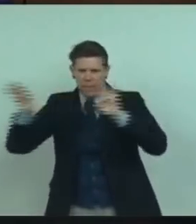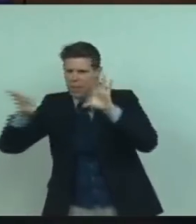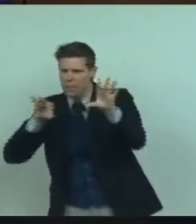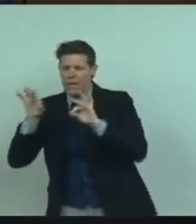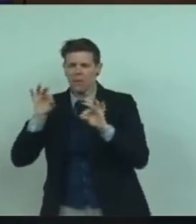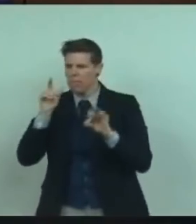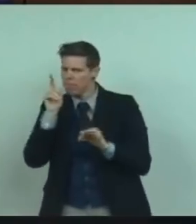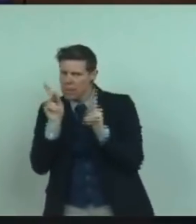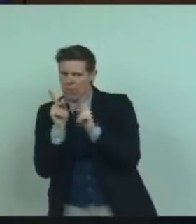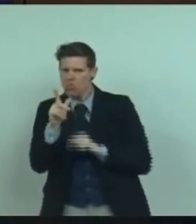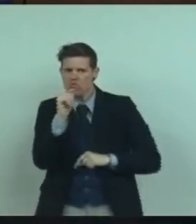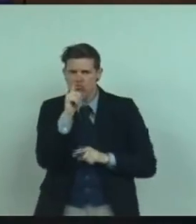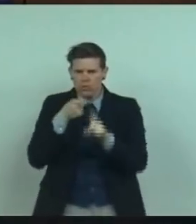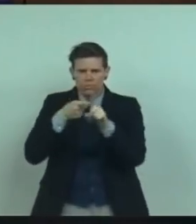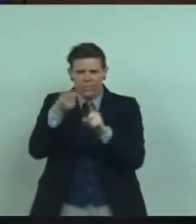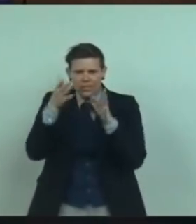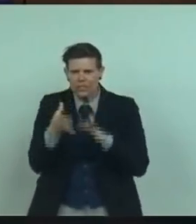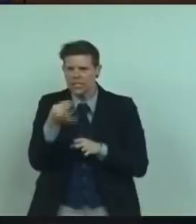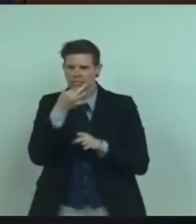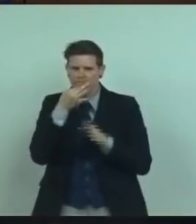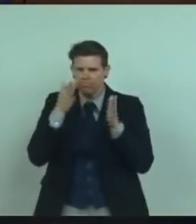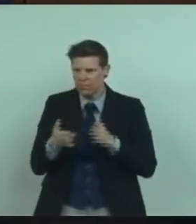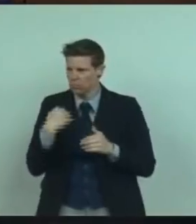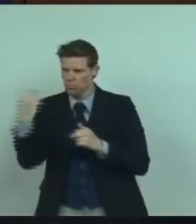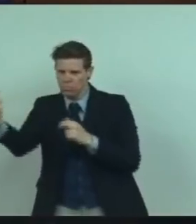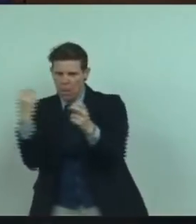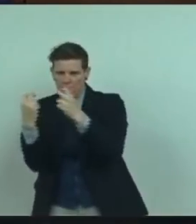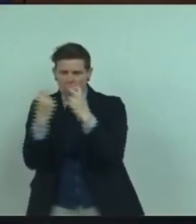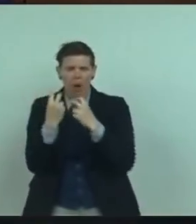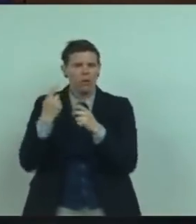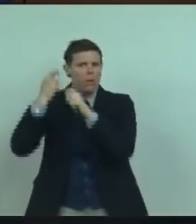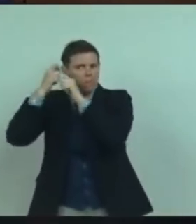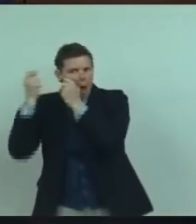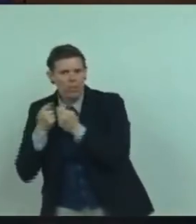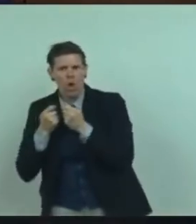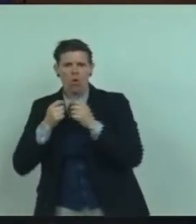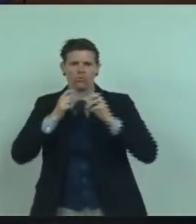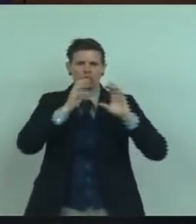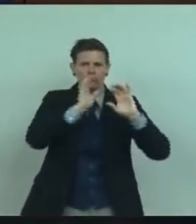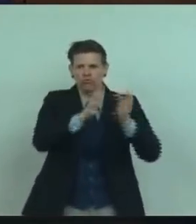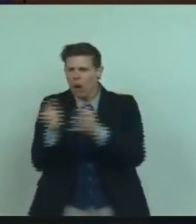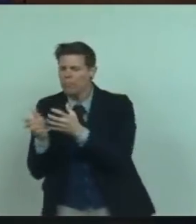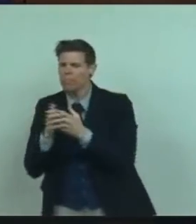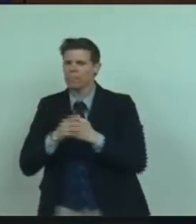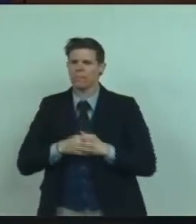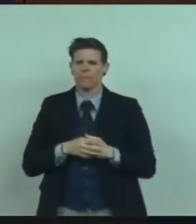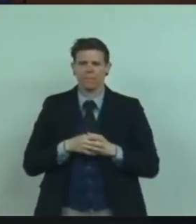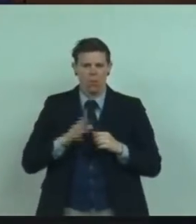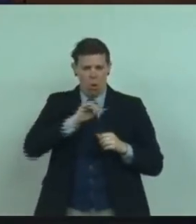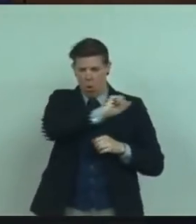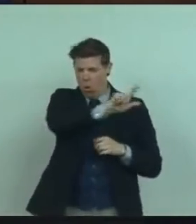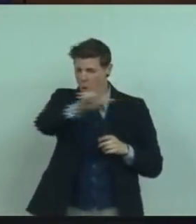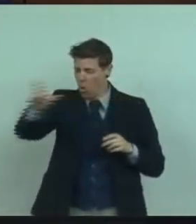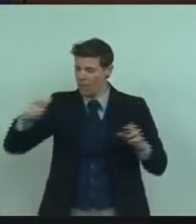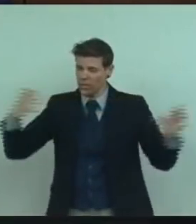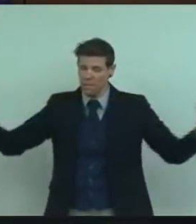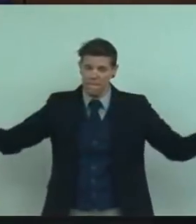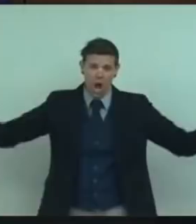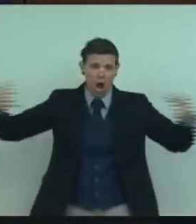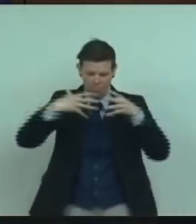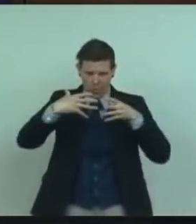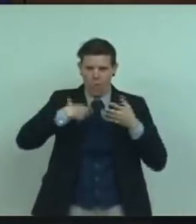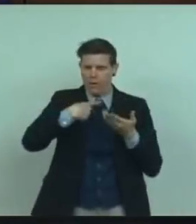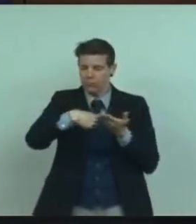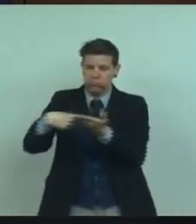nations, early, before states were even thinking about challenging or changing the way in which they were dealing, say, with